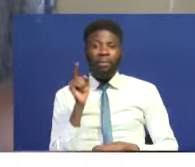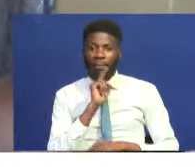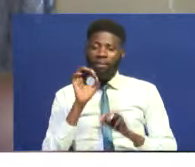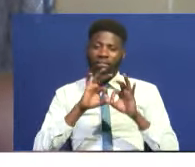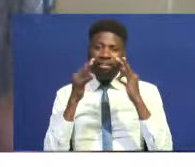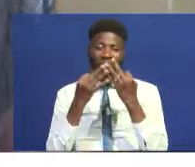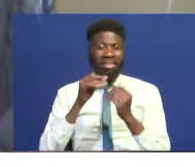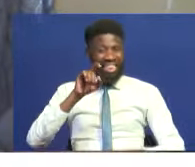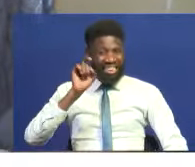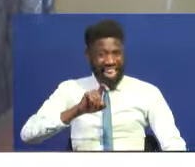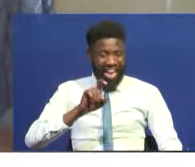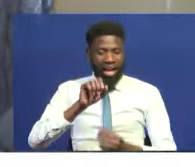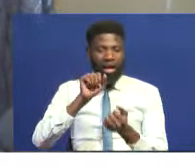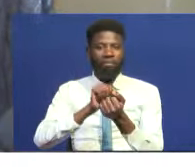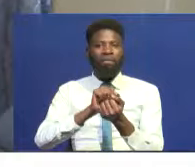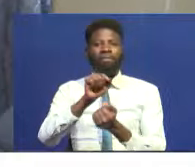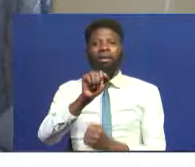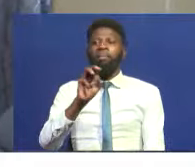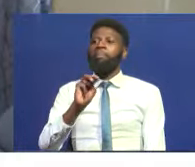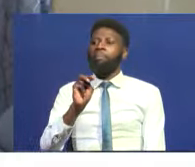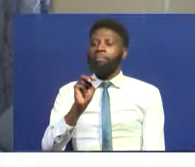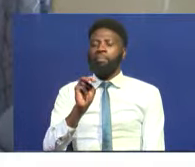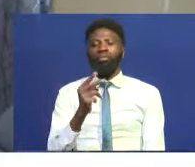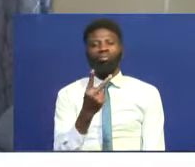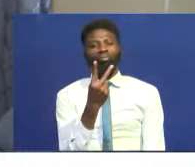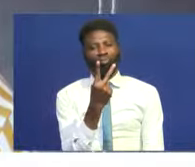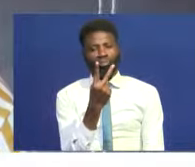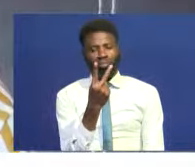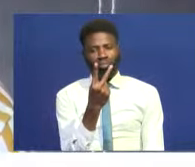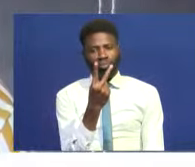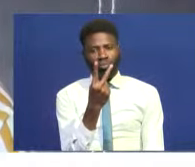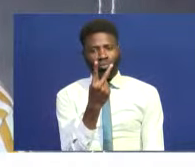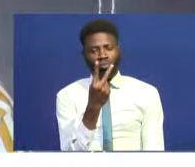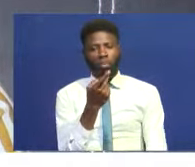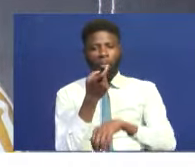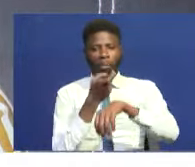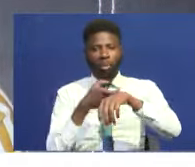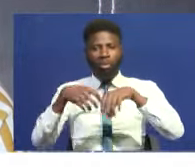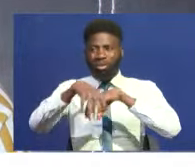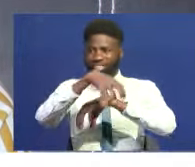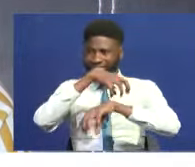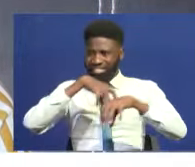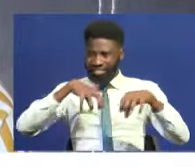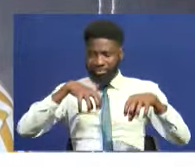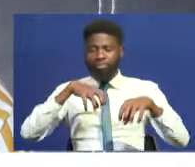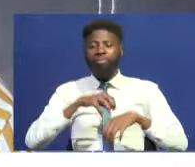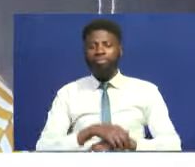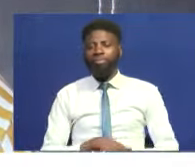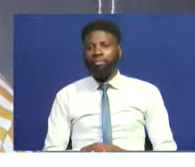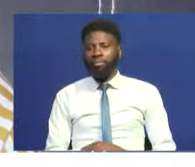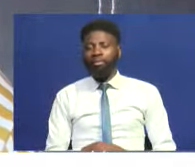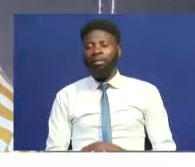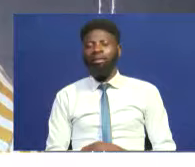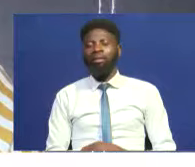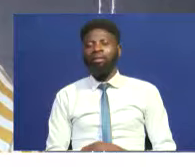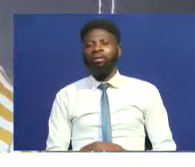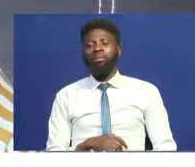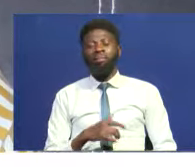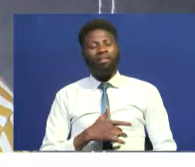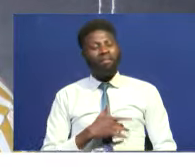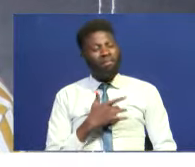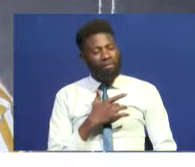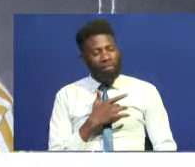requires 15 million shillings for two bone marrow transplants. It beats my heart, it pains me, because I'm